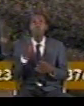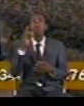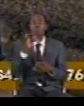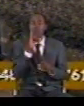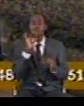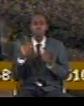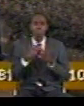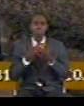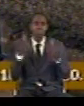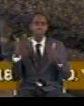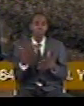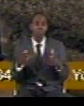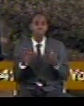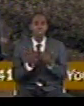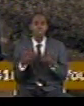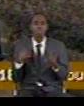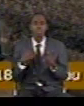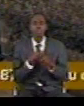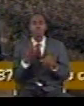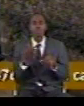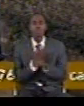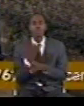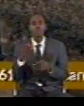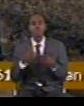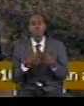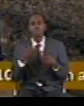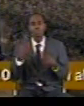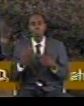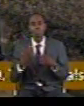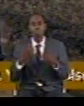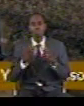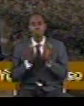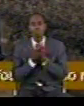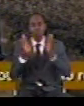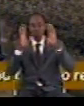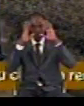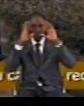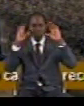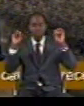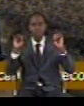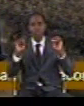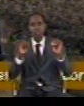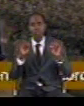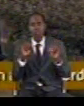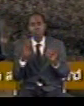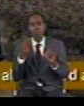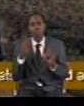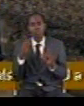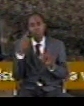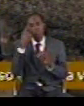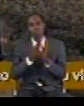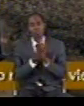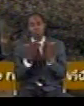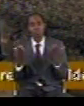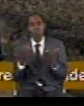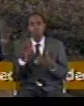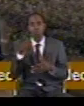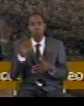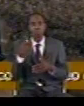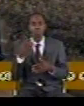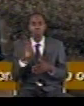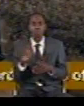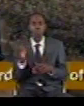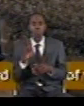we take you to the GS official Facebook page, where Sister Florence is testifying of